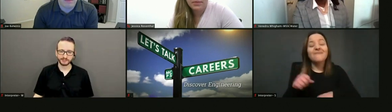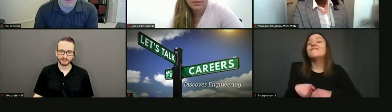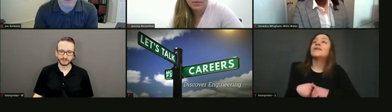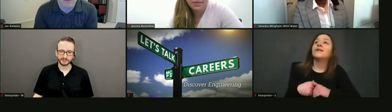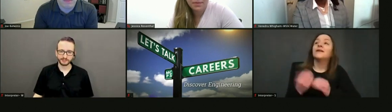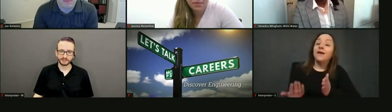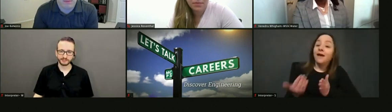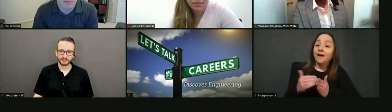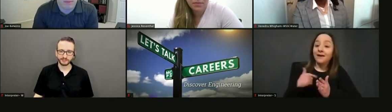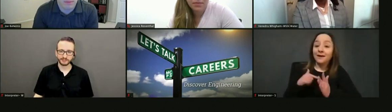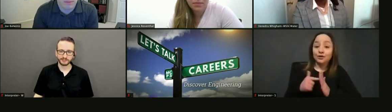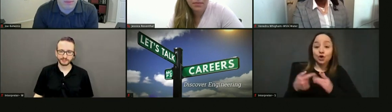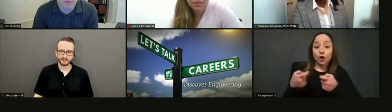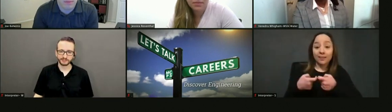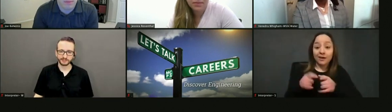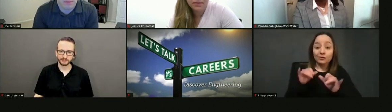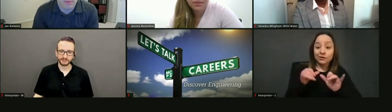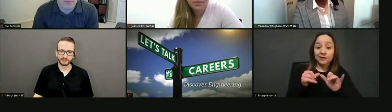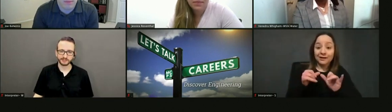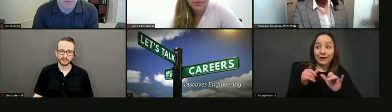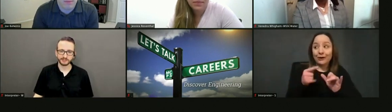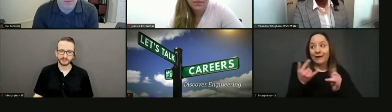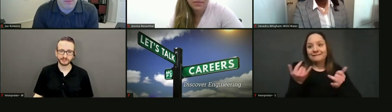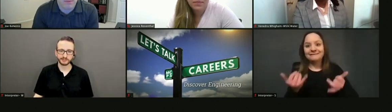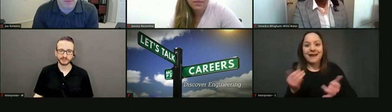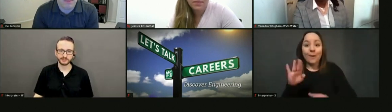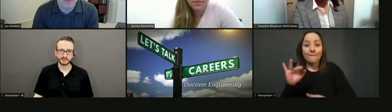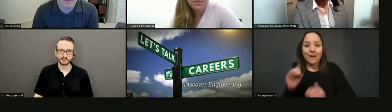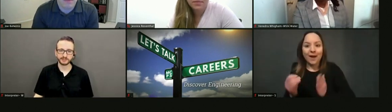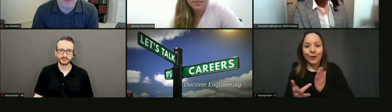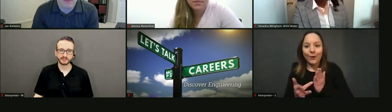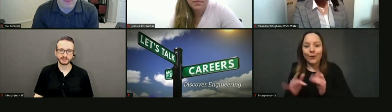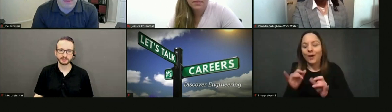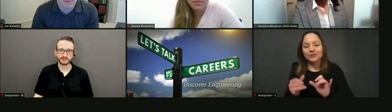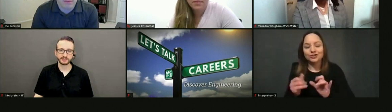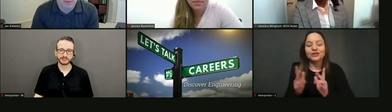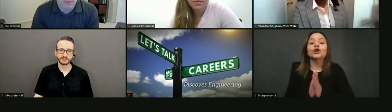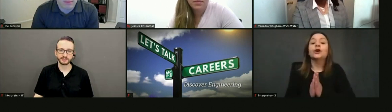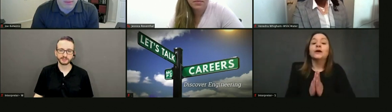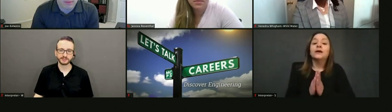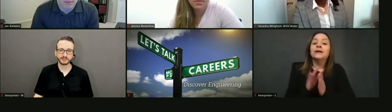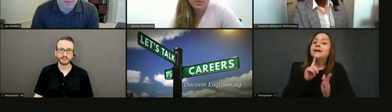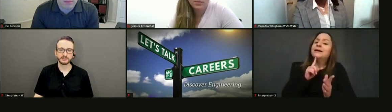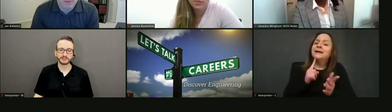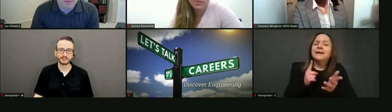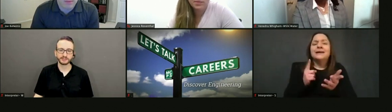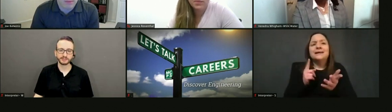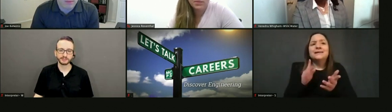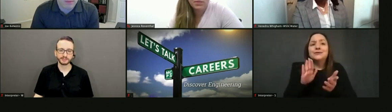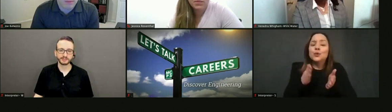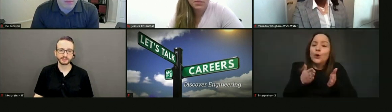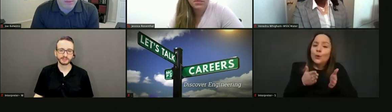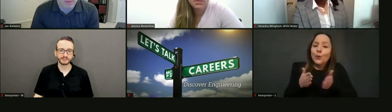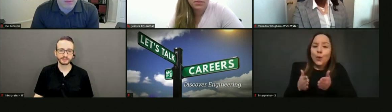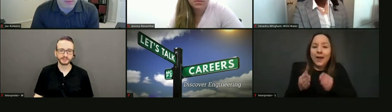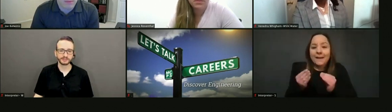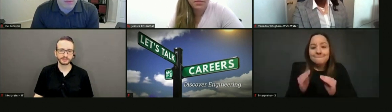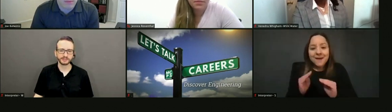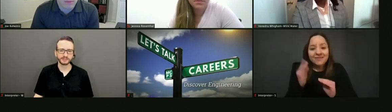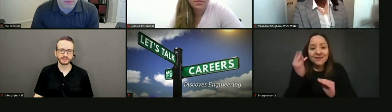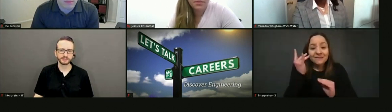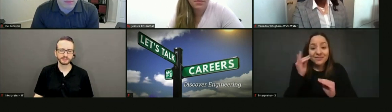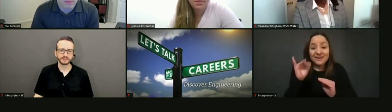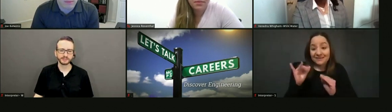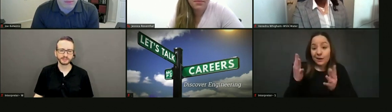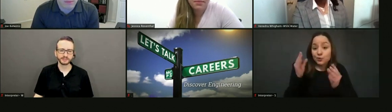Again, started as electrical engineer, ended up as a bioengineer. It is kind of a way and a method of thinking, is what my professors always told me in